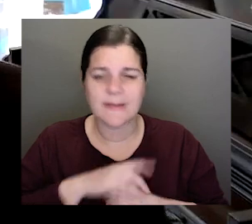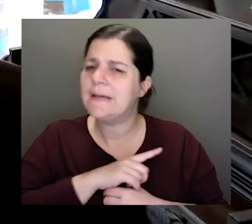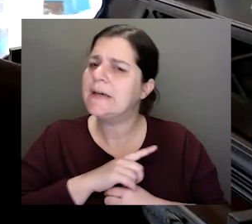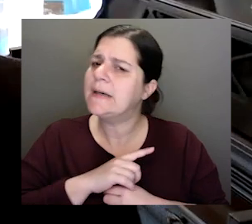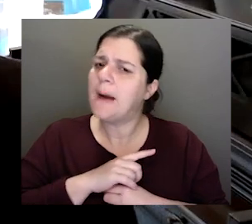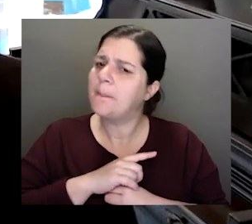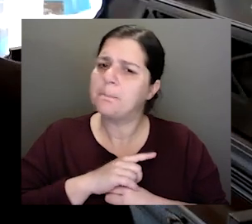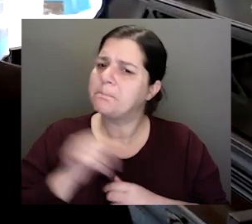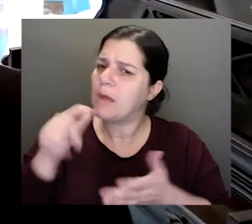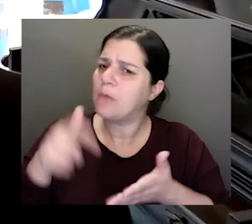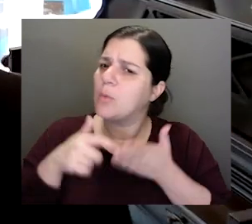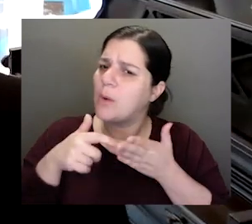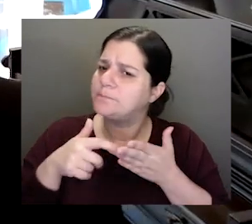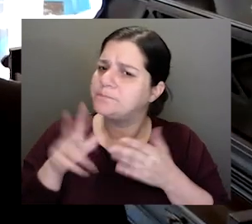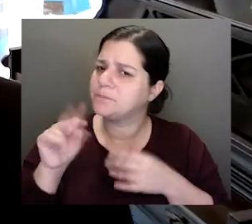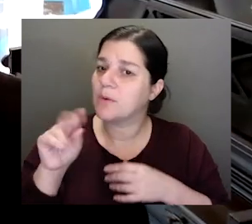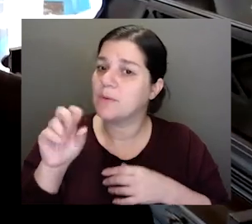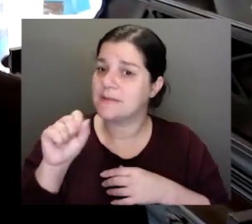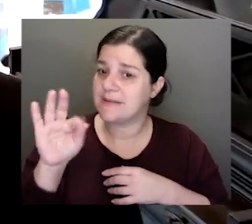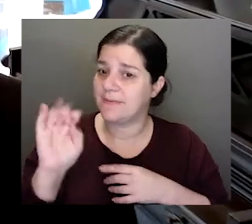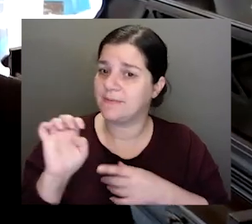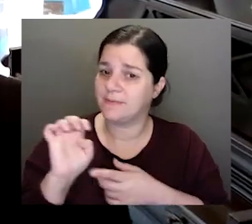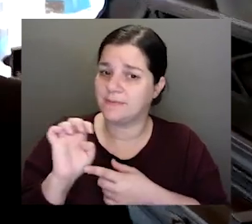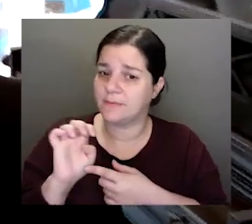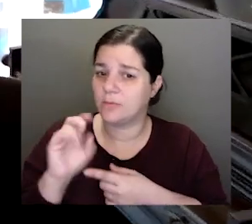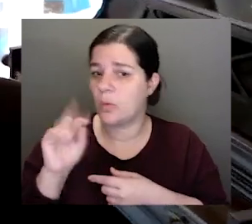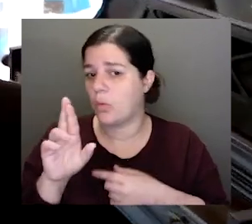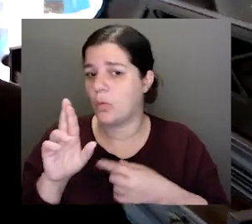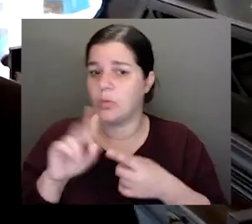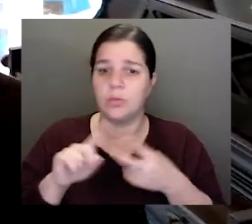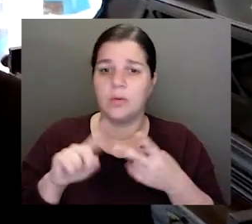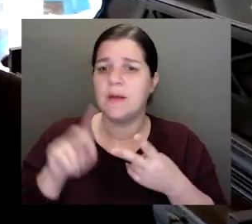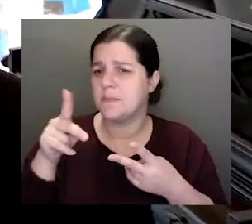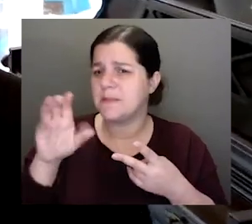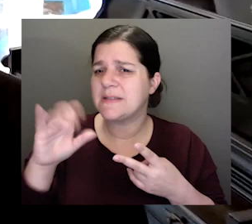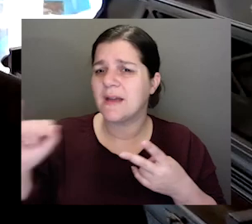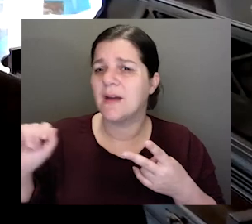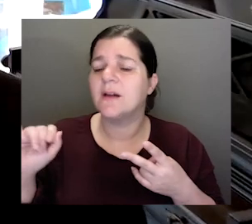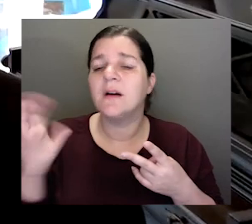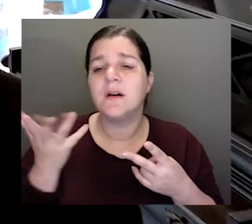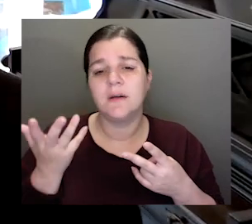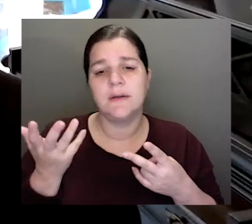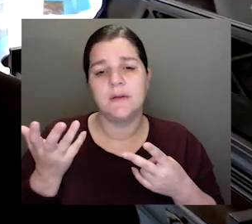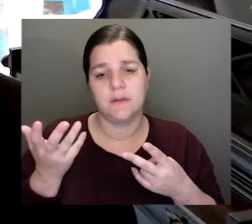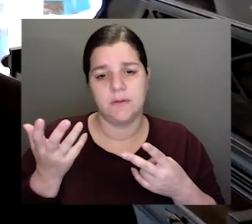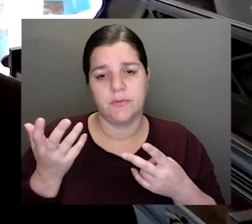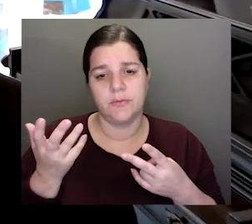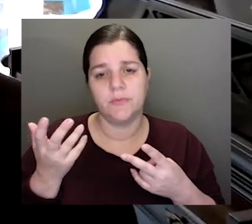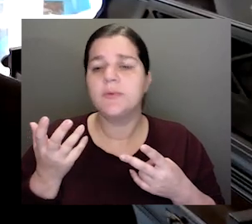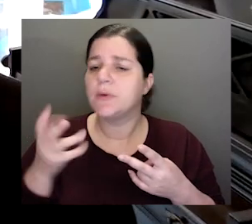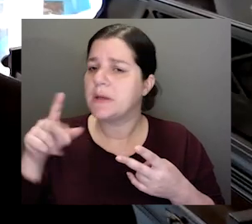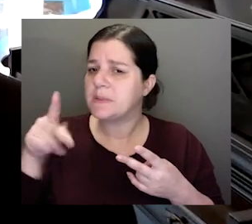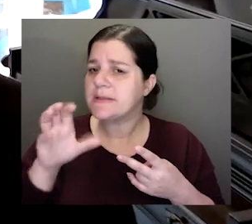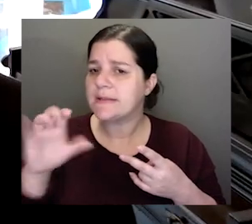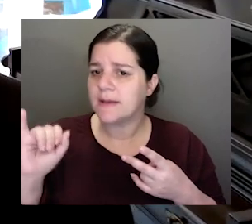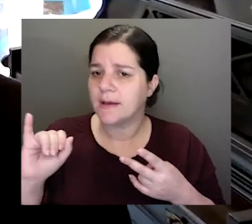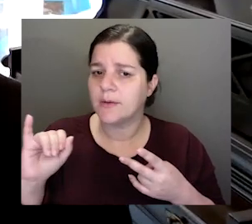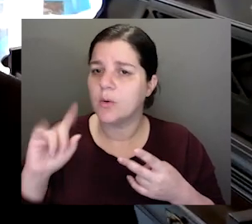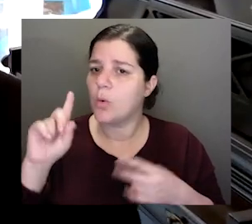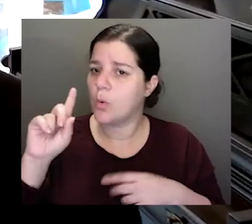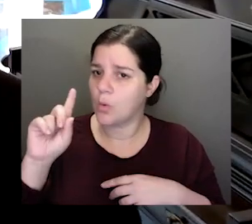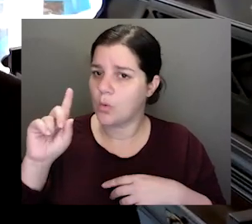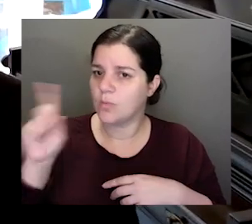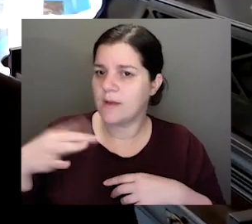No. Safe or PCI is only a